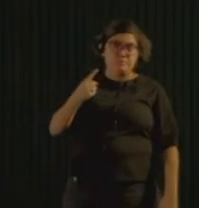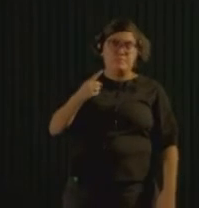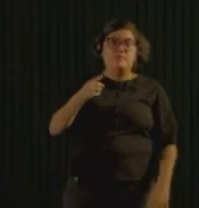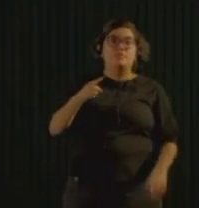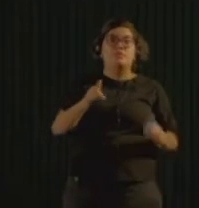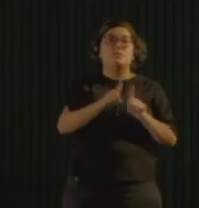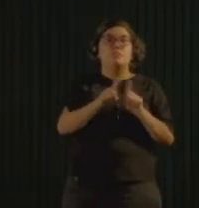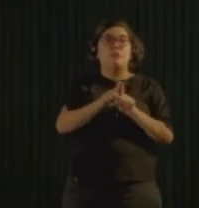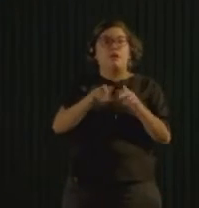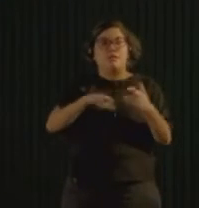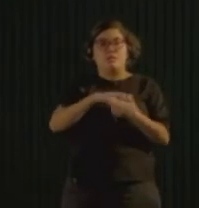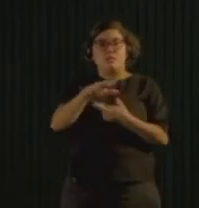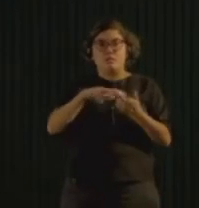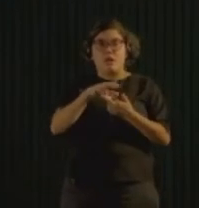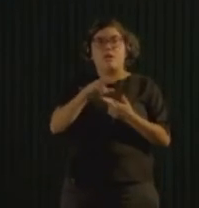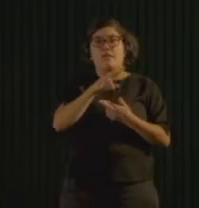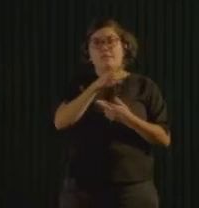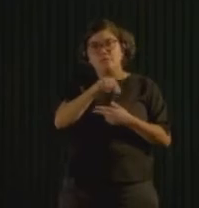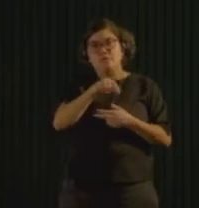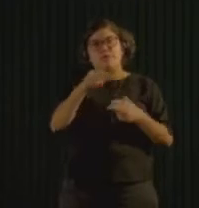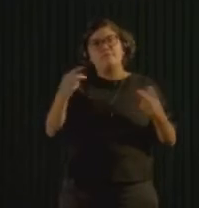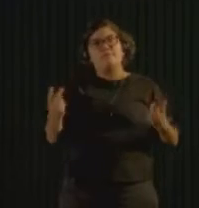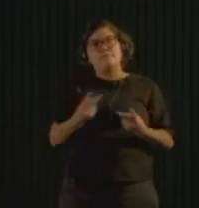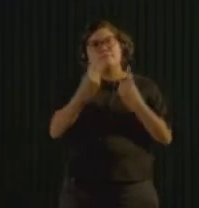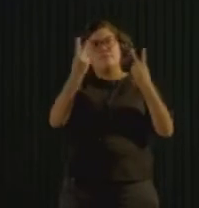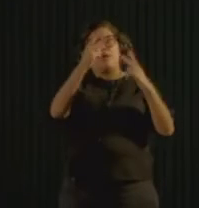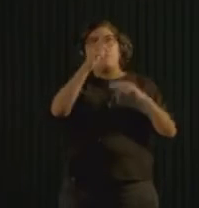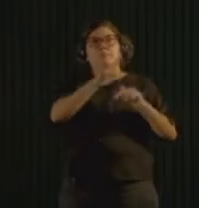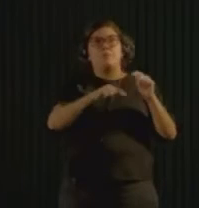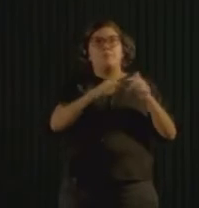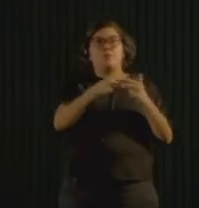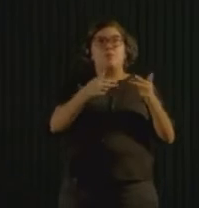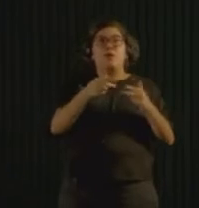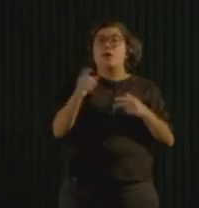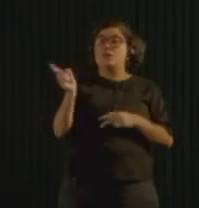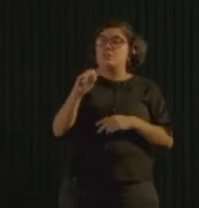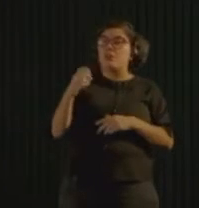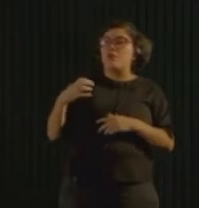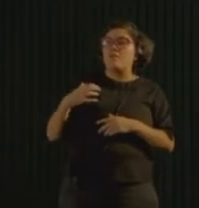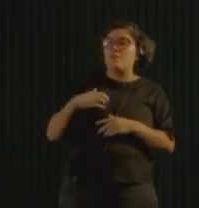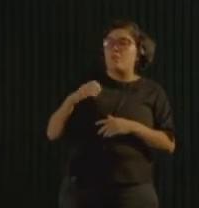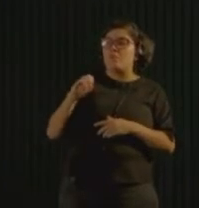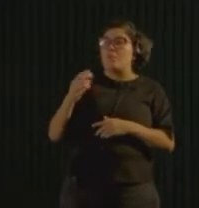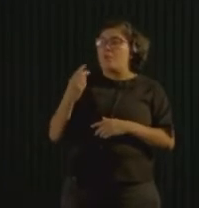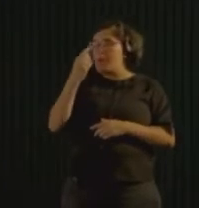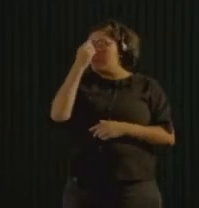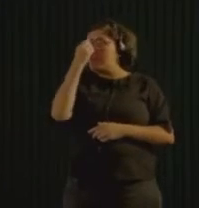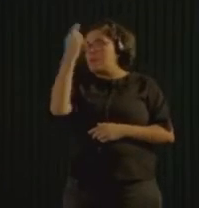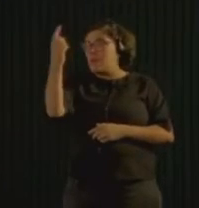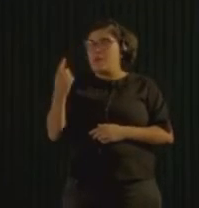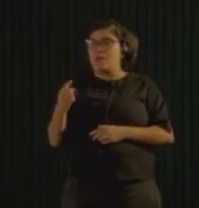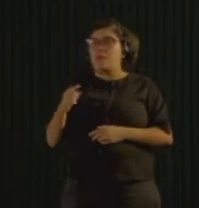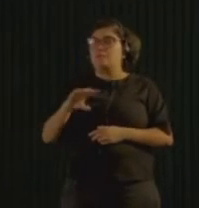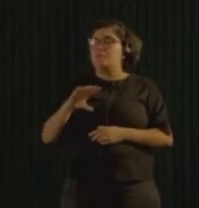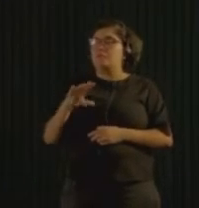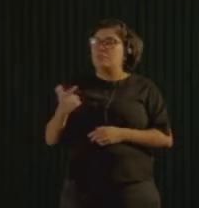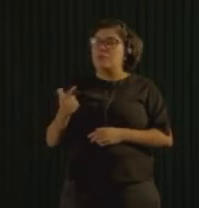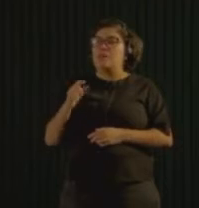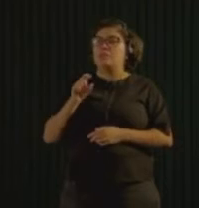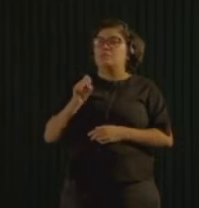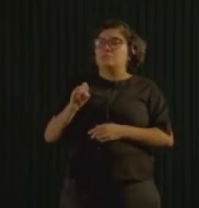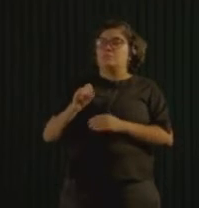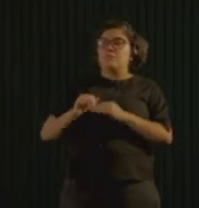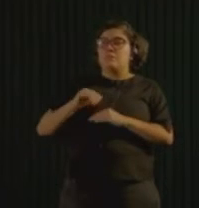the material and not the form and not the idea. And so clearly, the more we value, the higher and